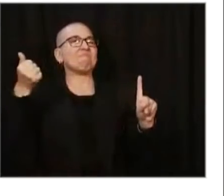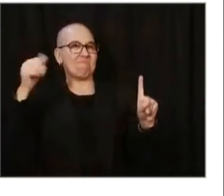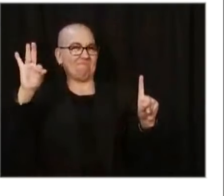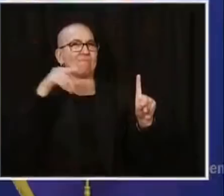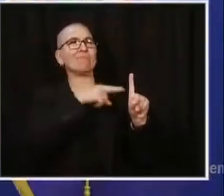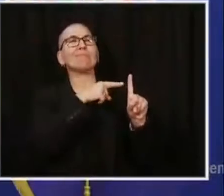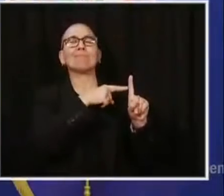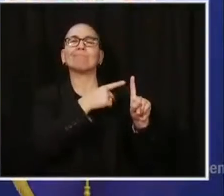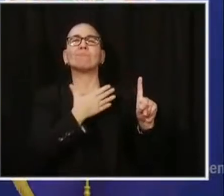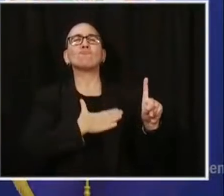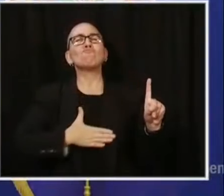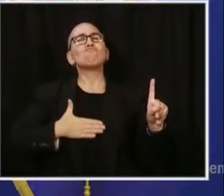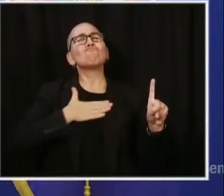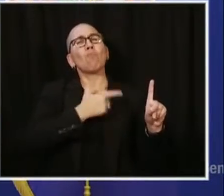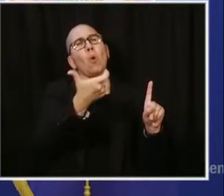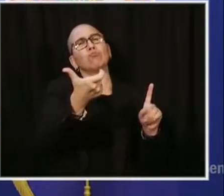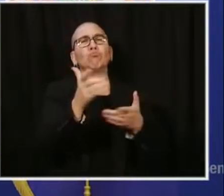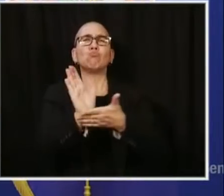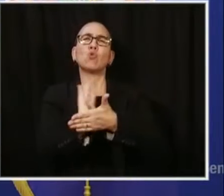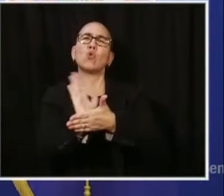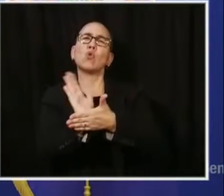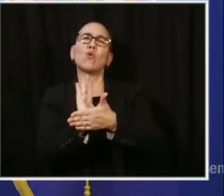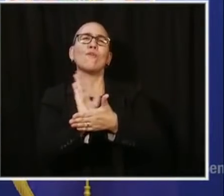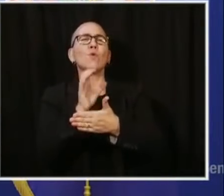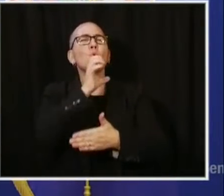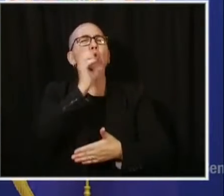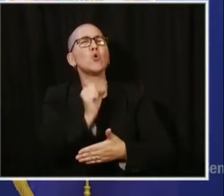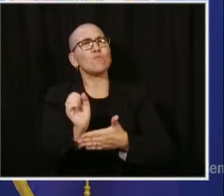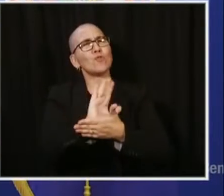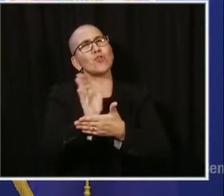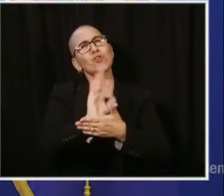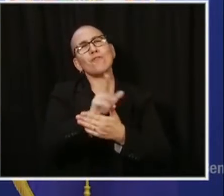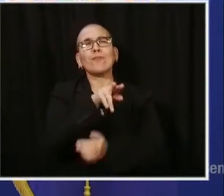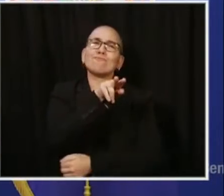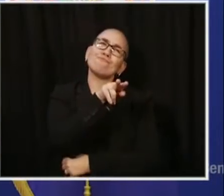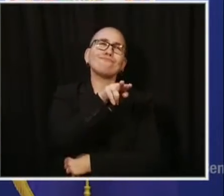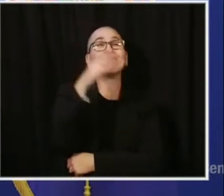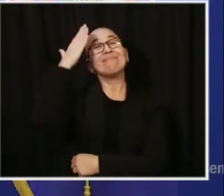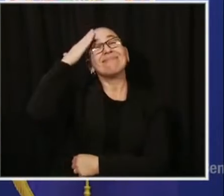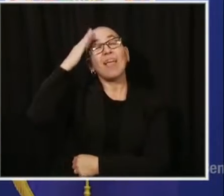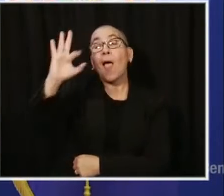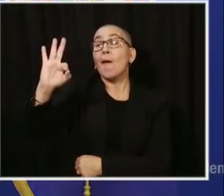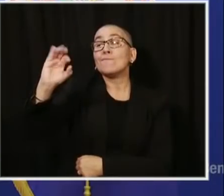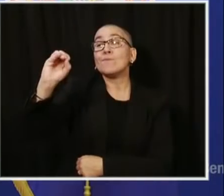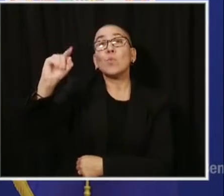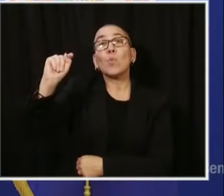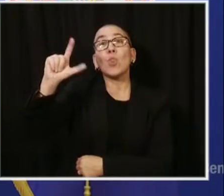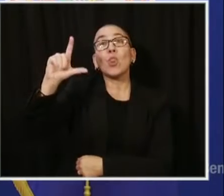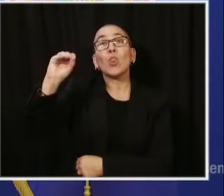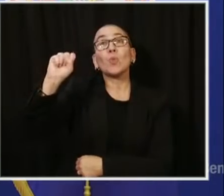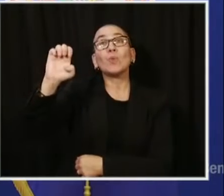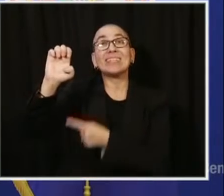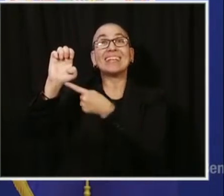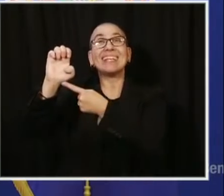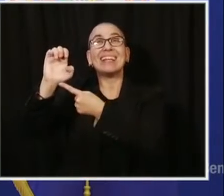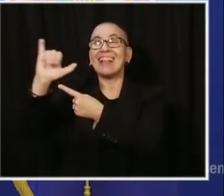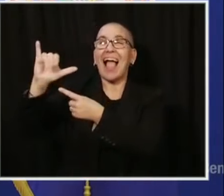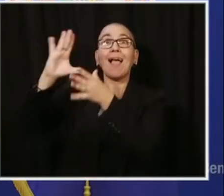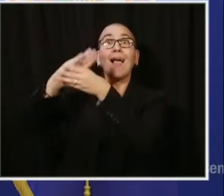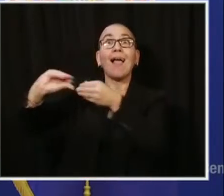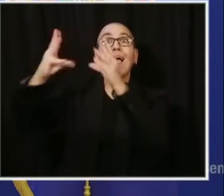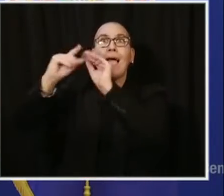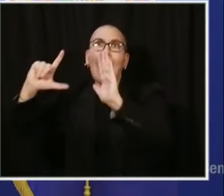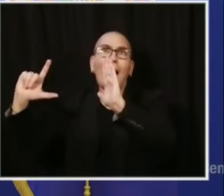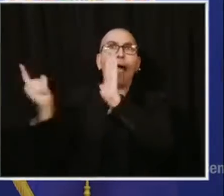and I feel like the guy in Footloose, no dancing, no fun, no whatever. That is not my